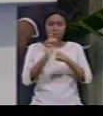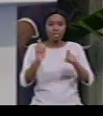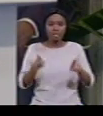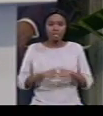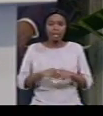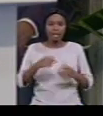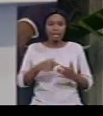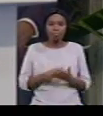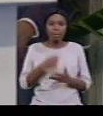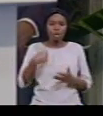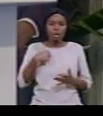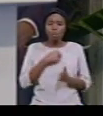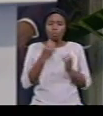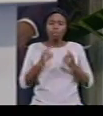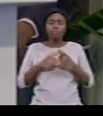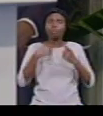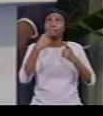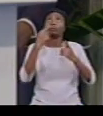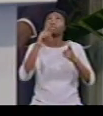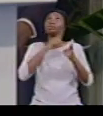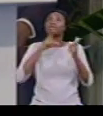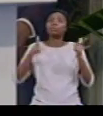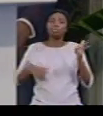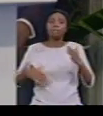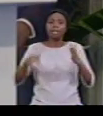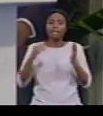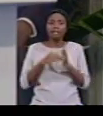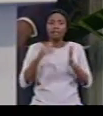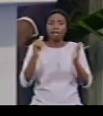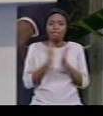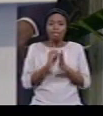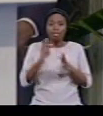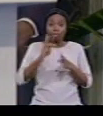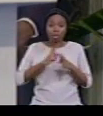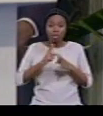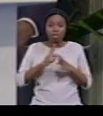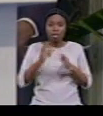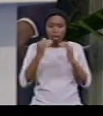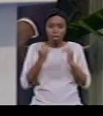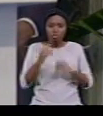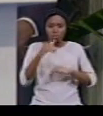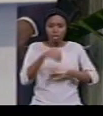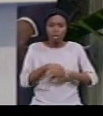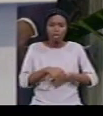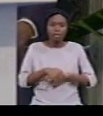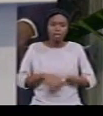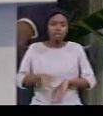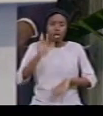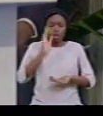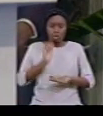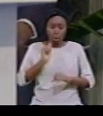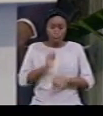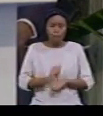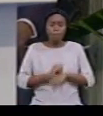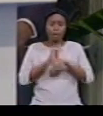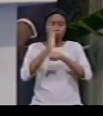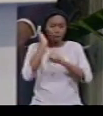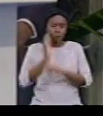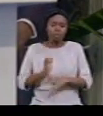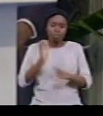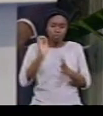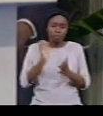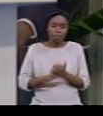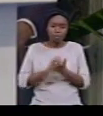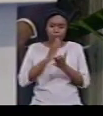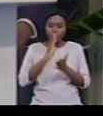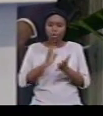We are going to tell the Lord again that practically tonight, your mountain will skip. That